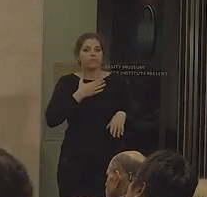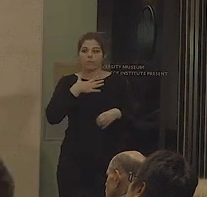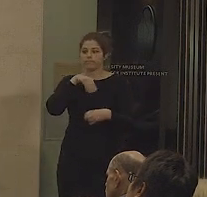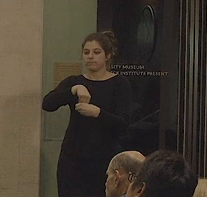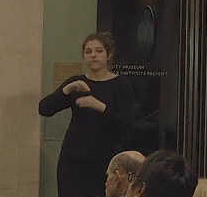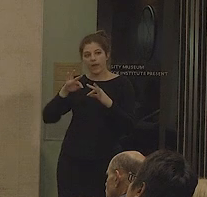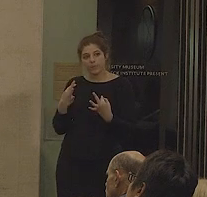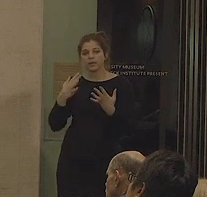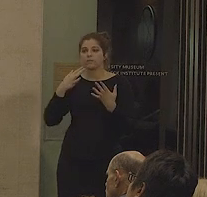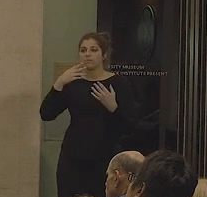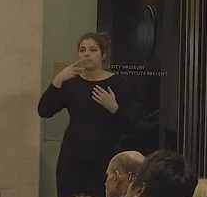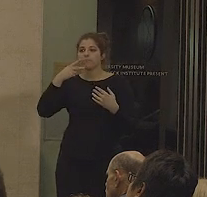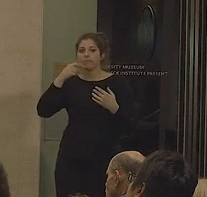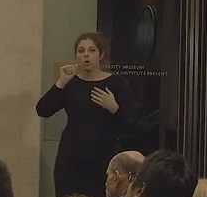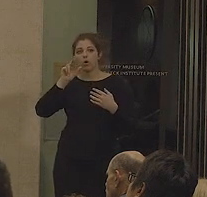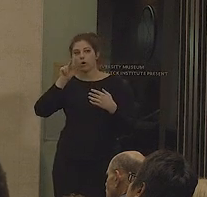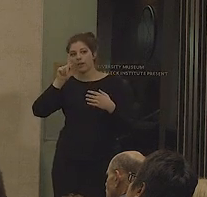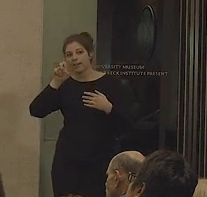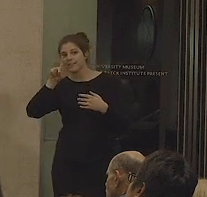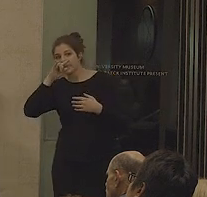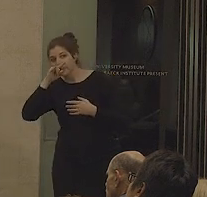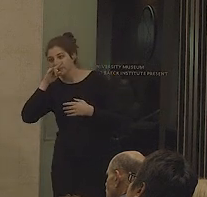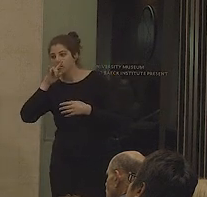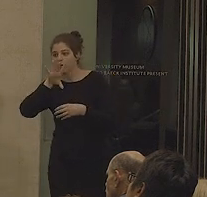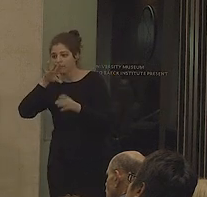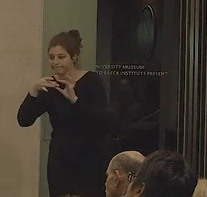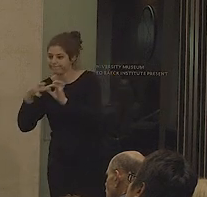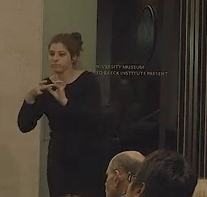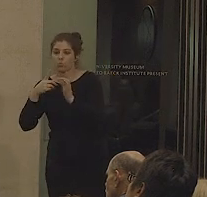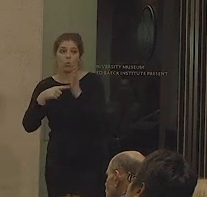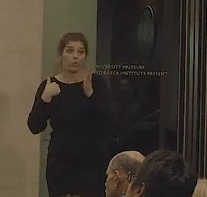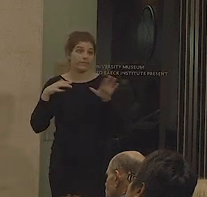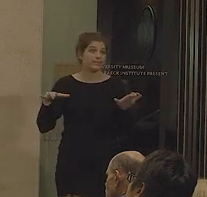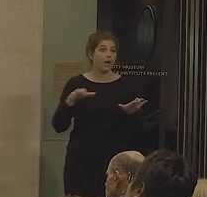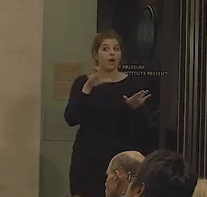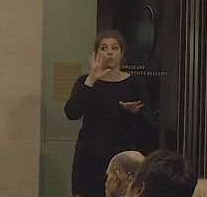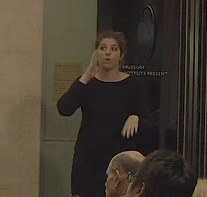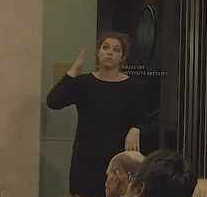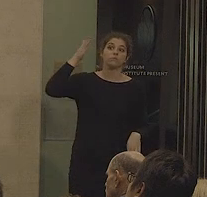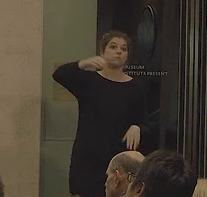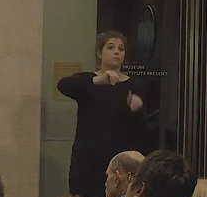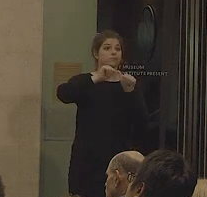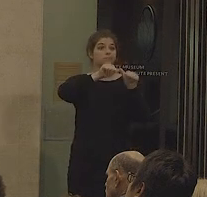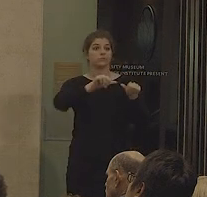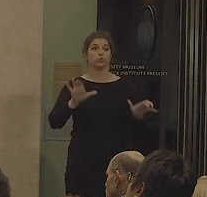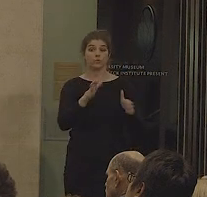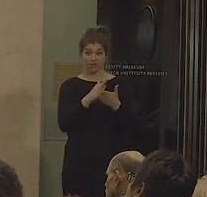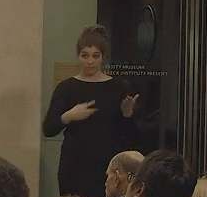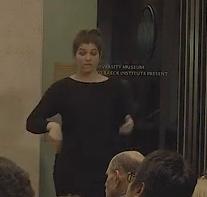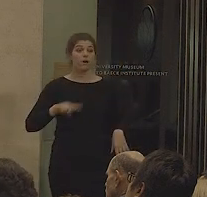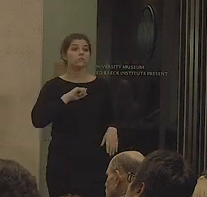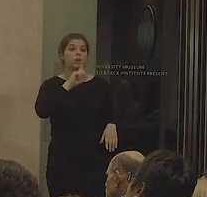Parkland families and the Parkland kids for what we have done, what we will continue to do. Some of us have